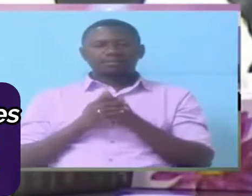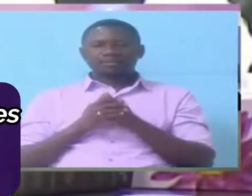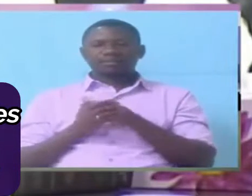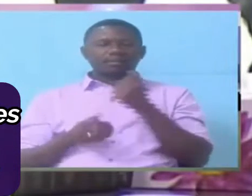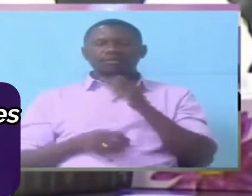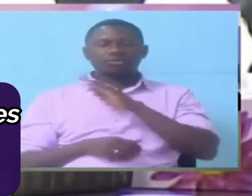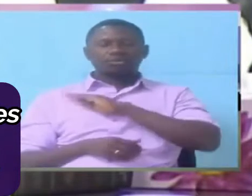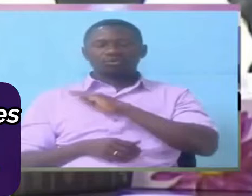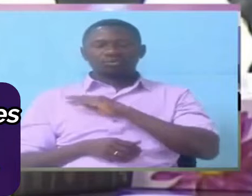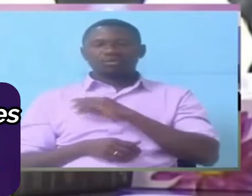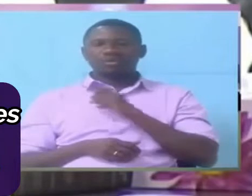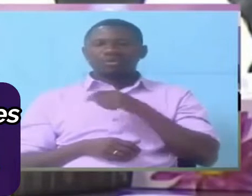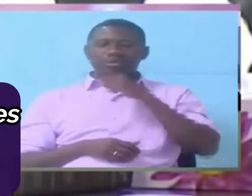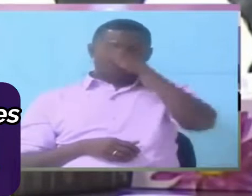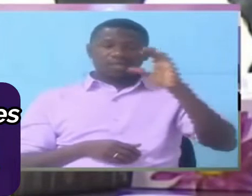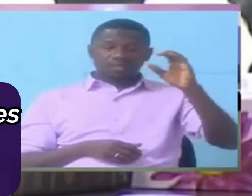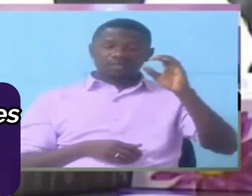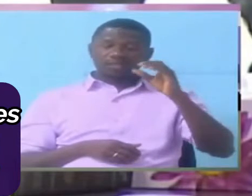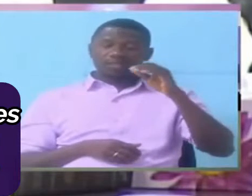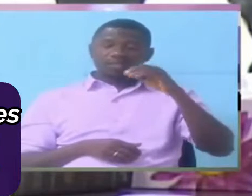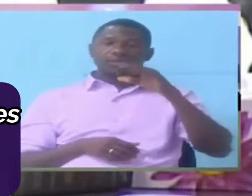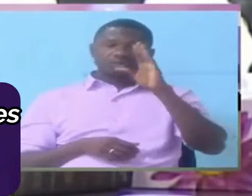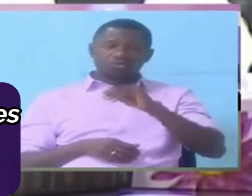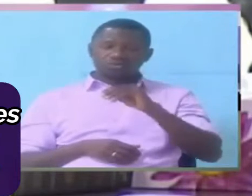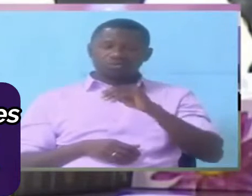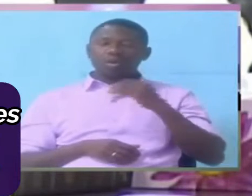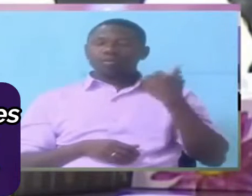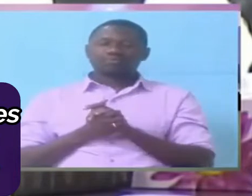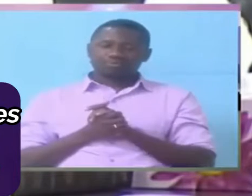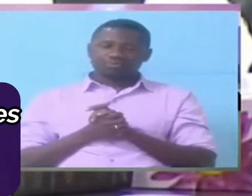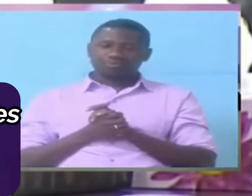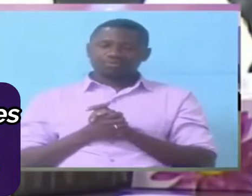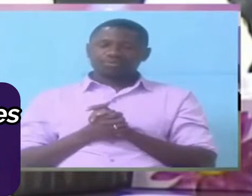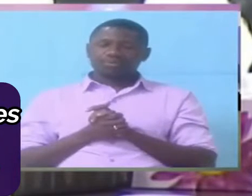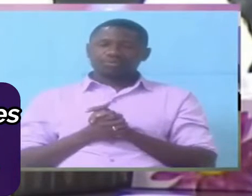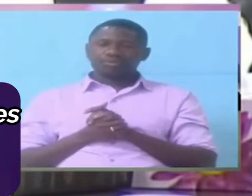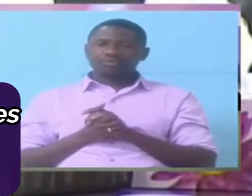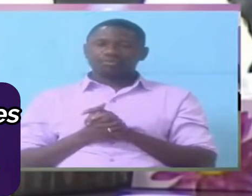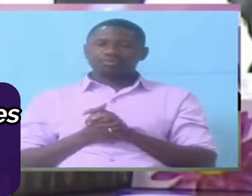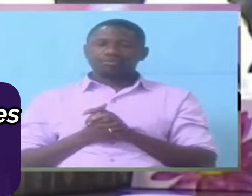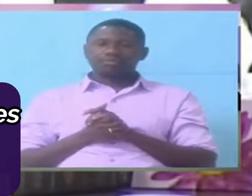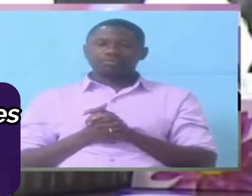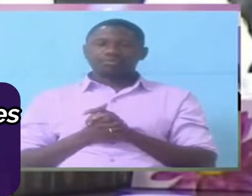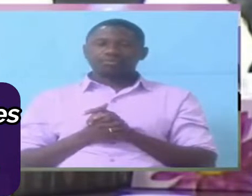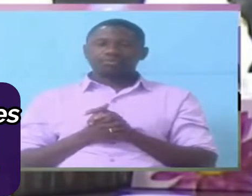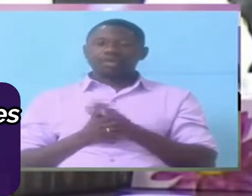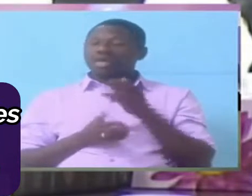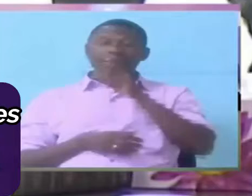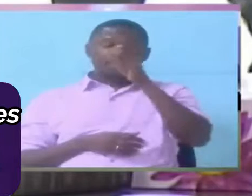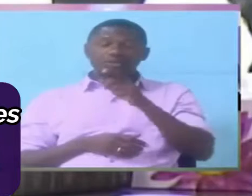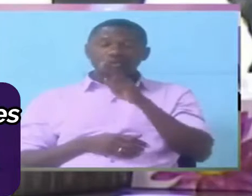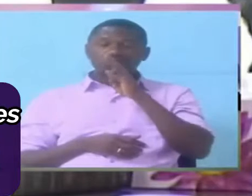the job that you are doing, moli alone. People know it. Momo mantala tonyakan wole besila